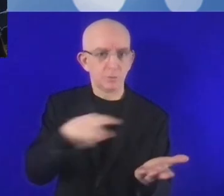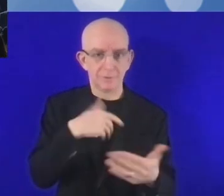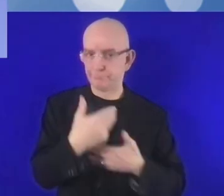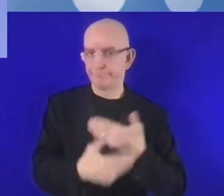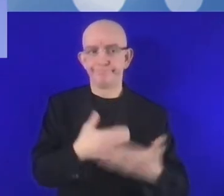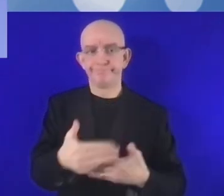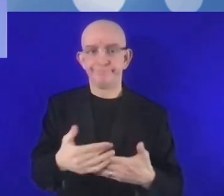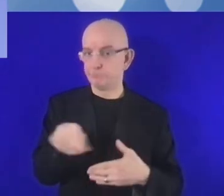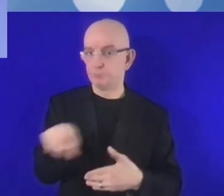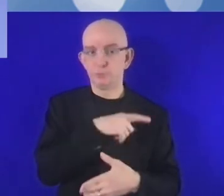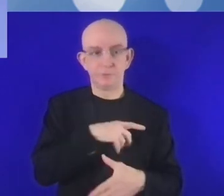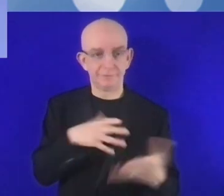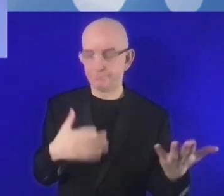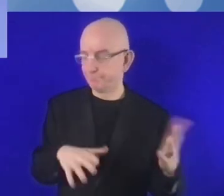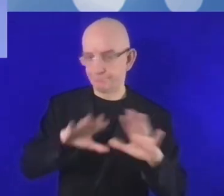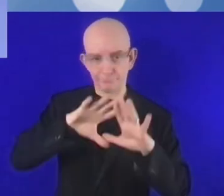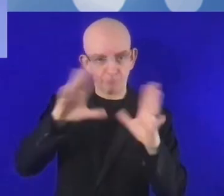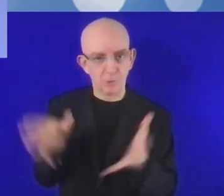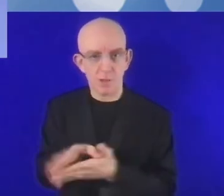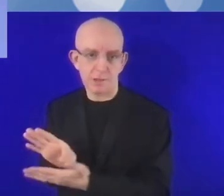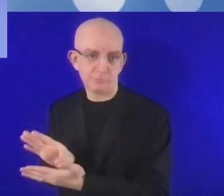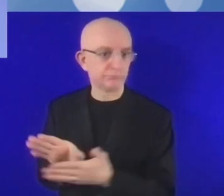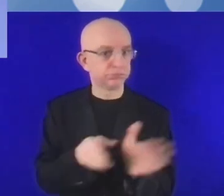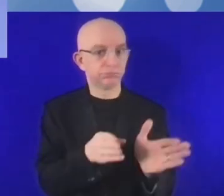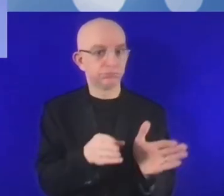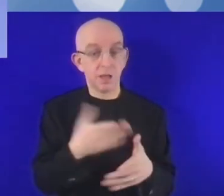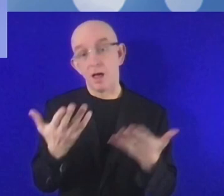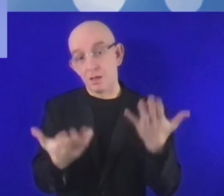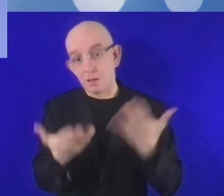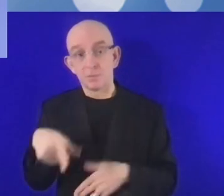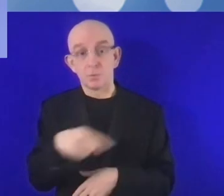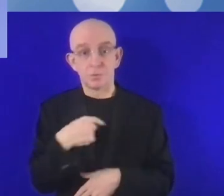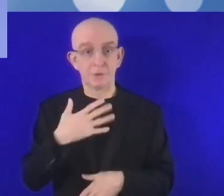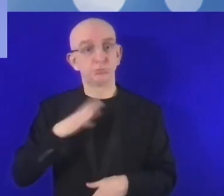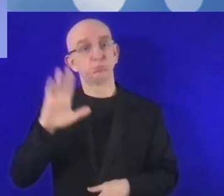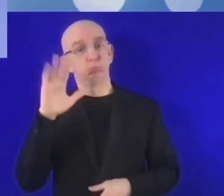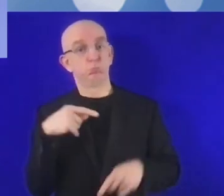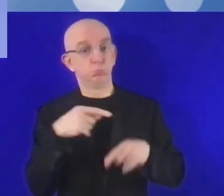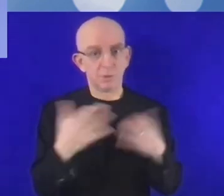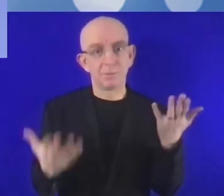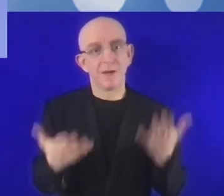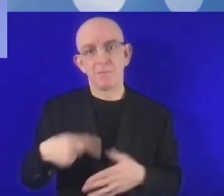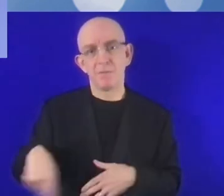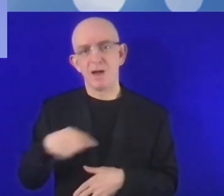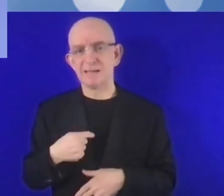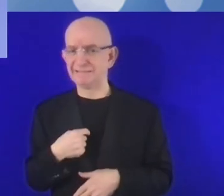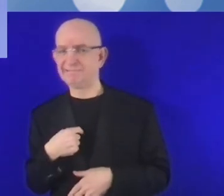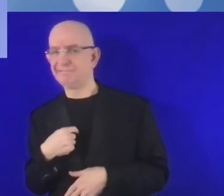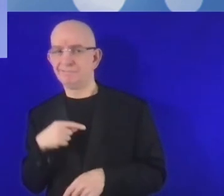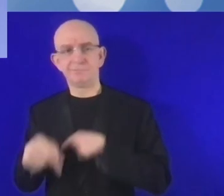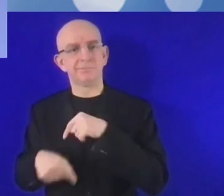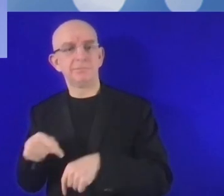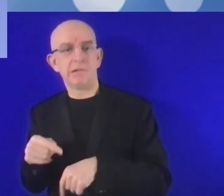ourselves questions like, what is quality? I touched upon that. Who will be the judge of quality? An AI? My